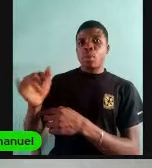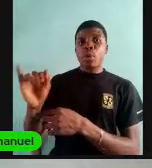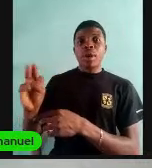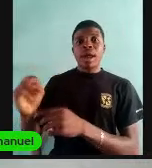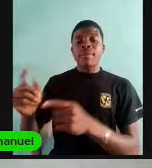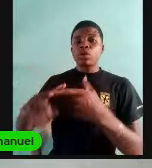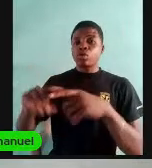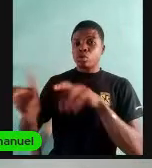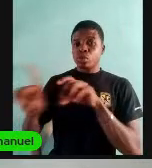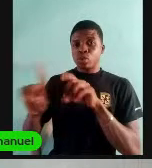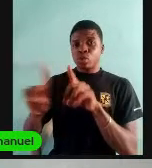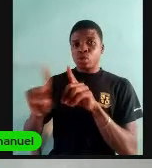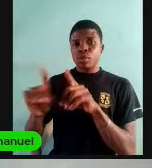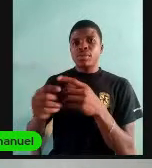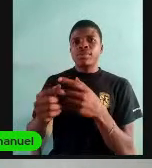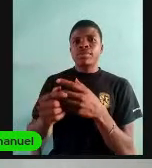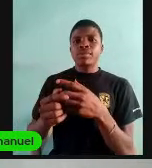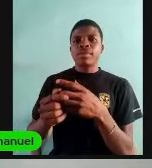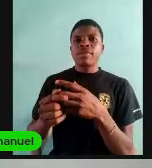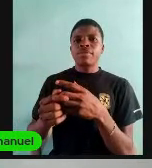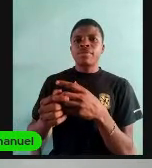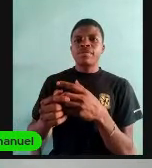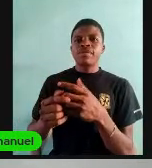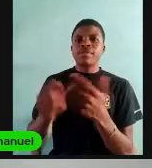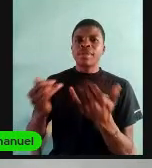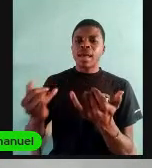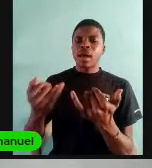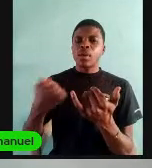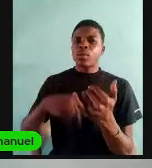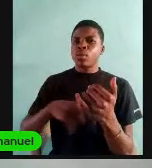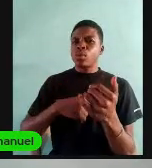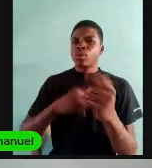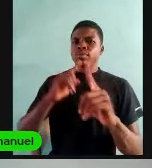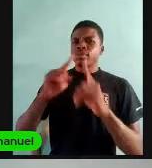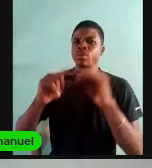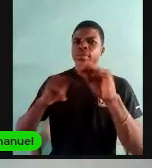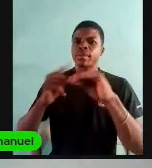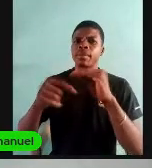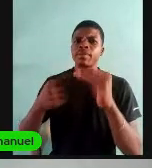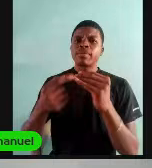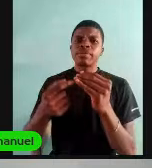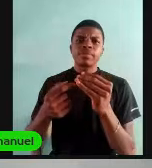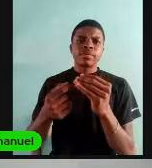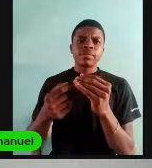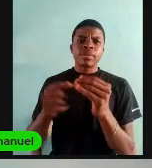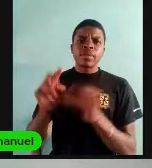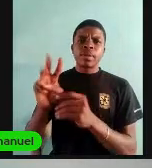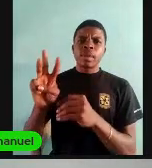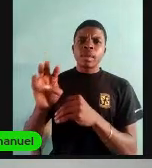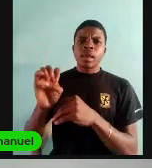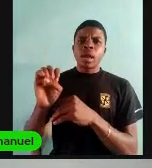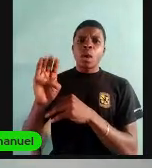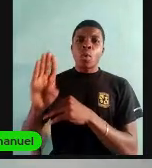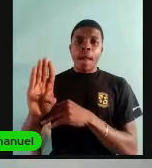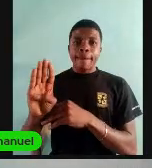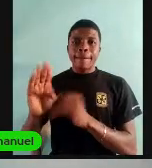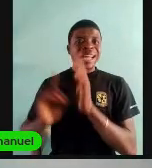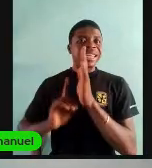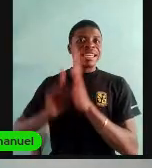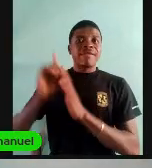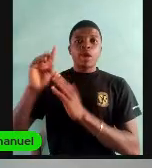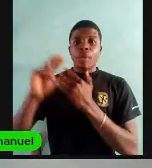we push forward. I'll talk about web development. We're going to build dynamic